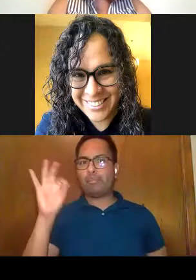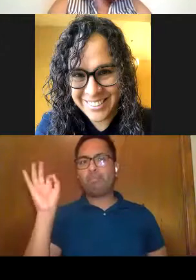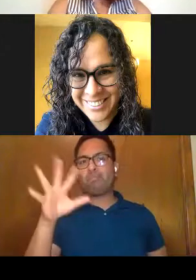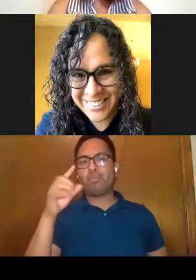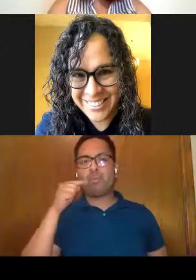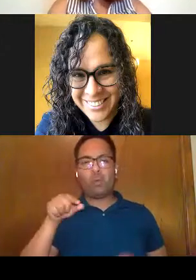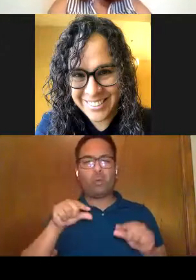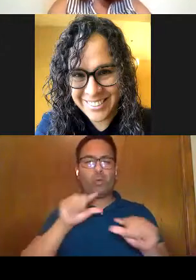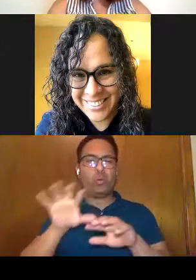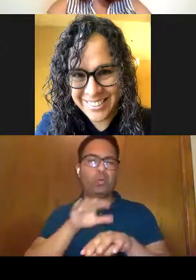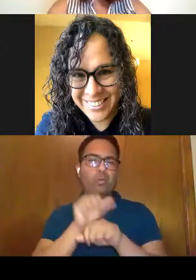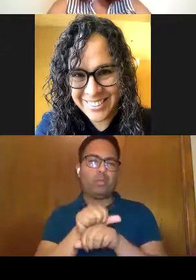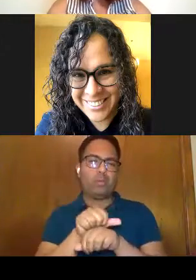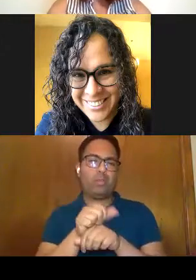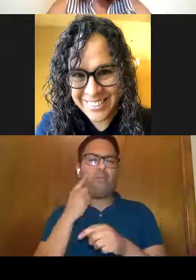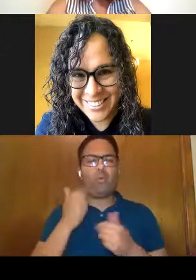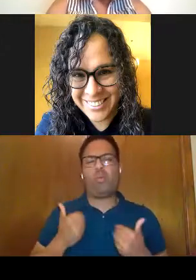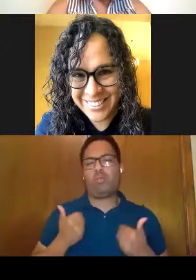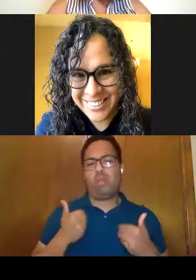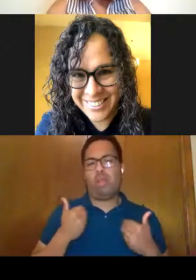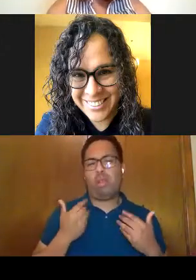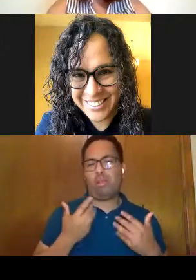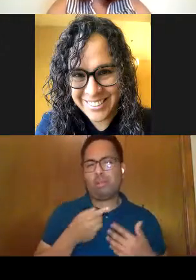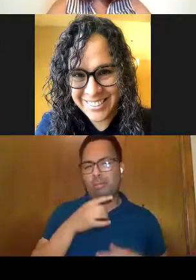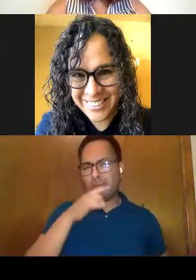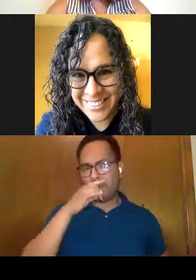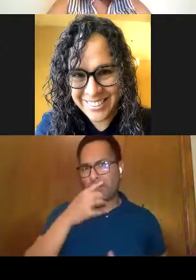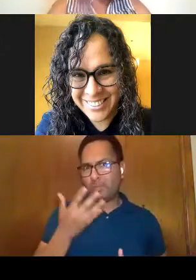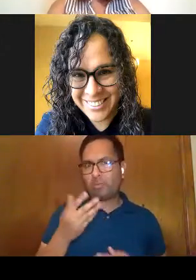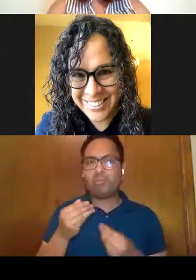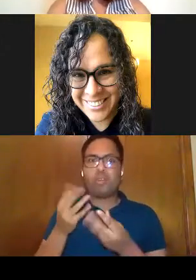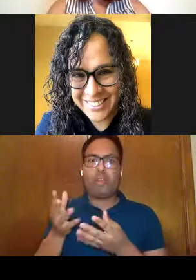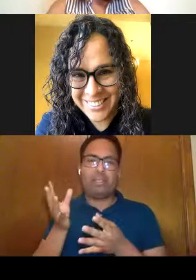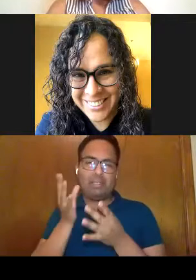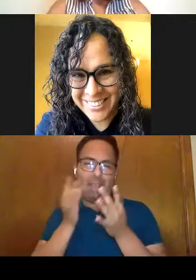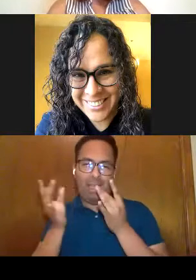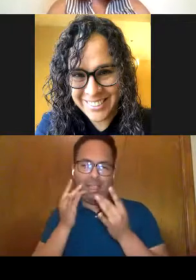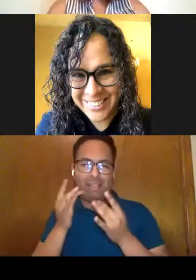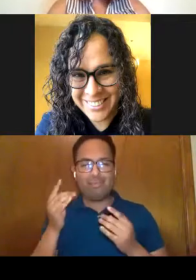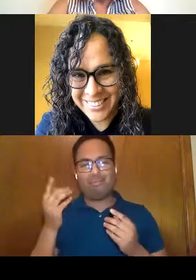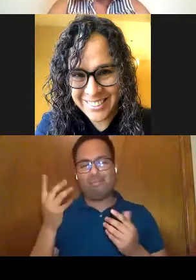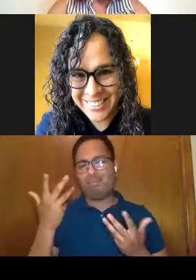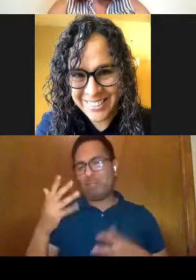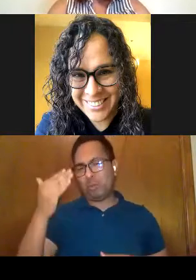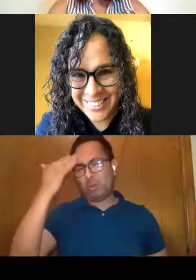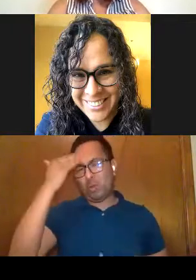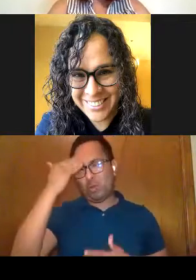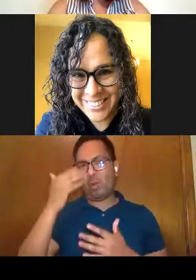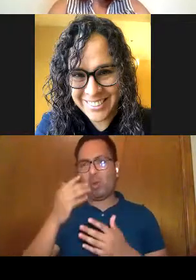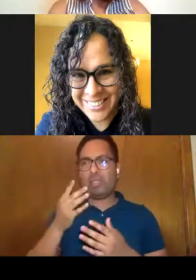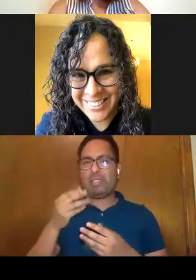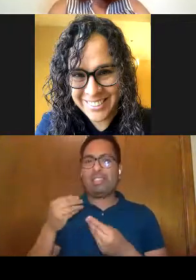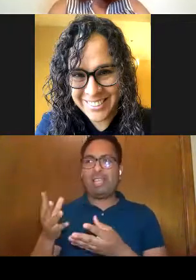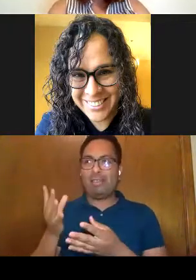for some younger ones. Provide a snack. We all know how that seems to work well for kiddos,